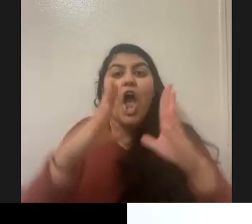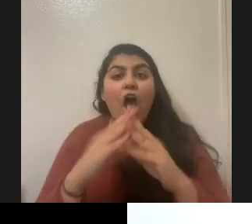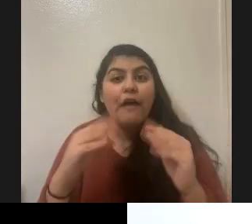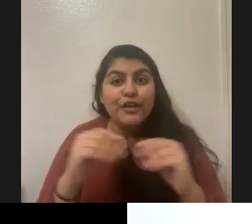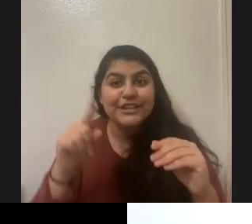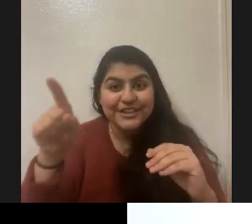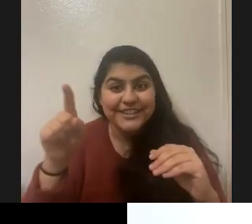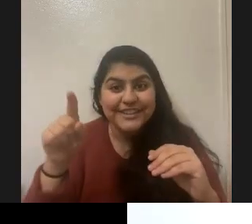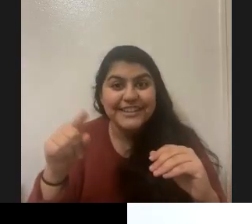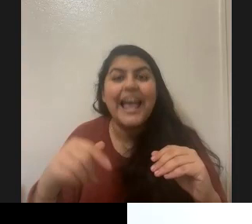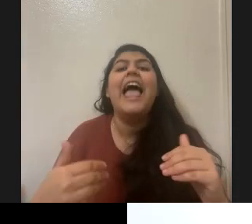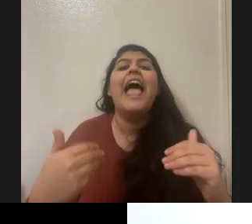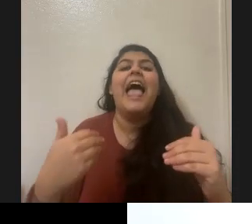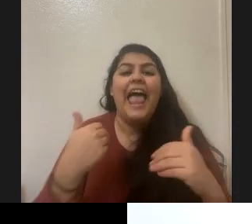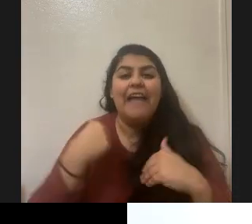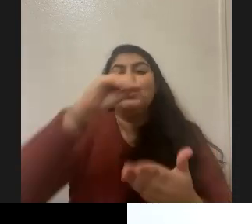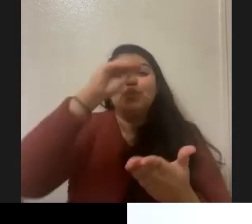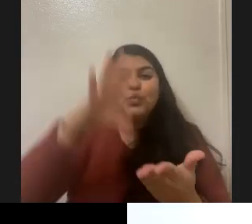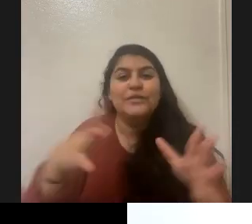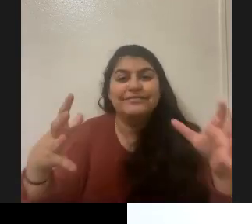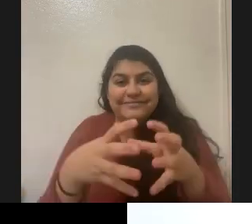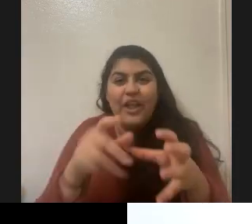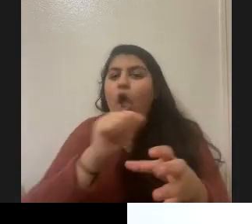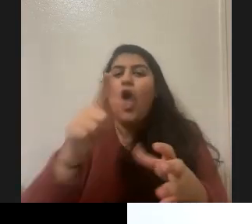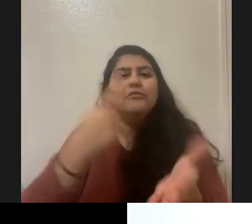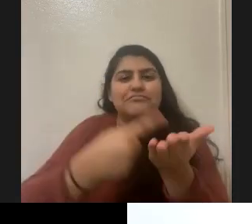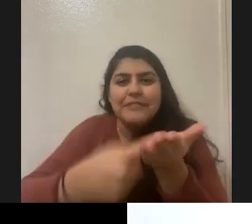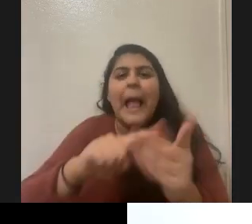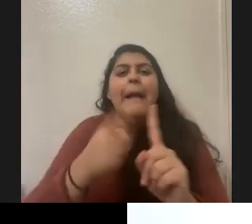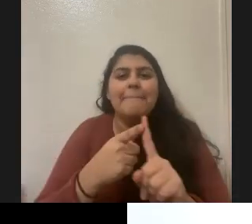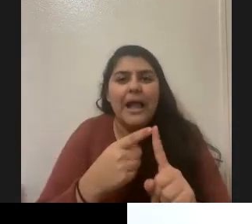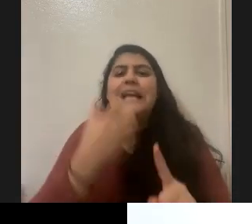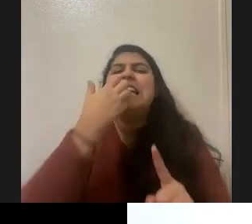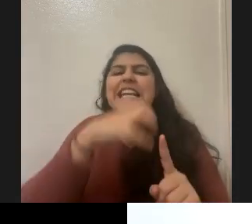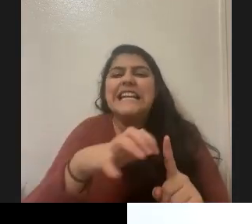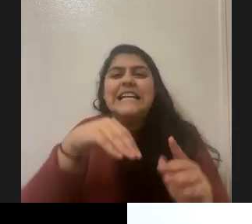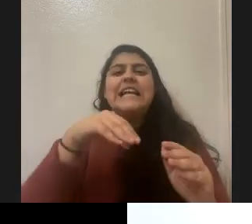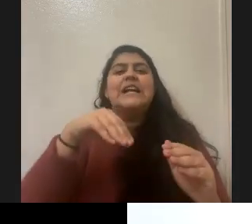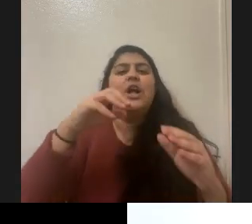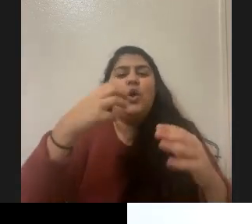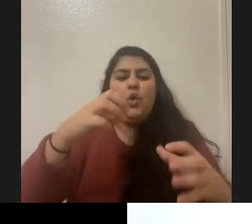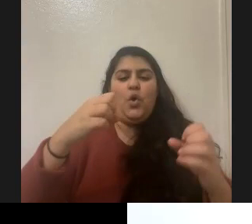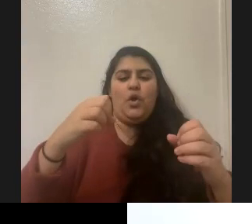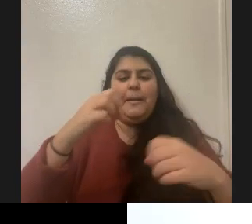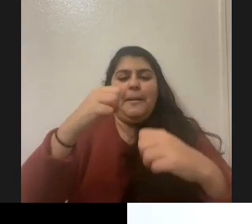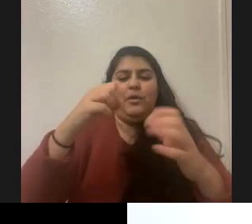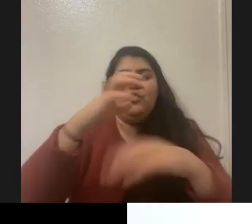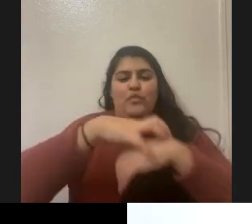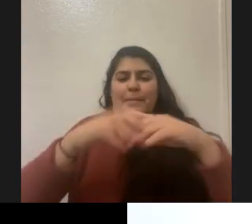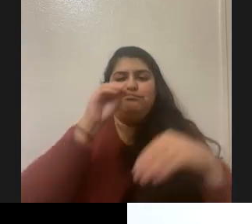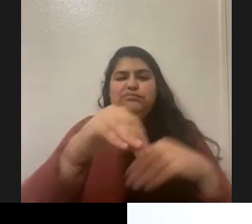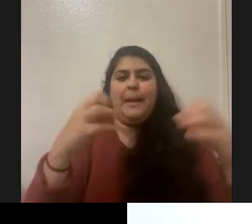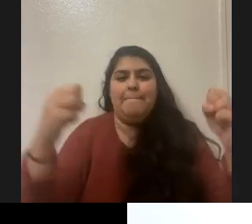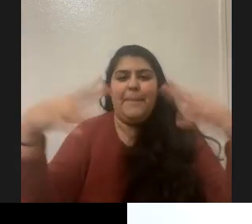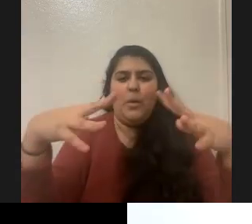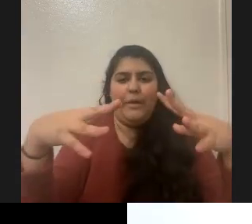there's a little student section, and they all talked about heating a grape in the microwave. And that's so, yeah, I don't think